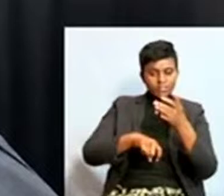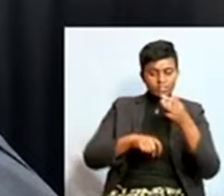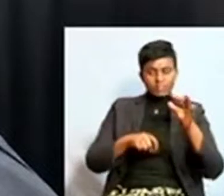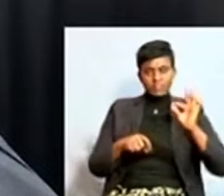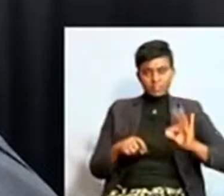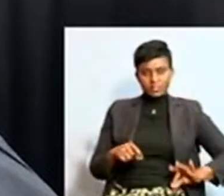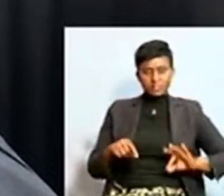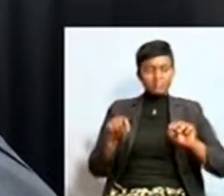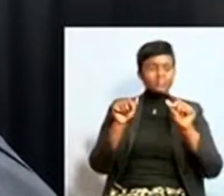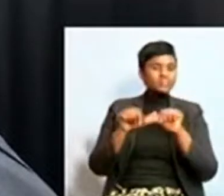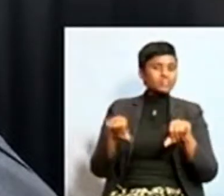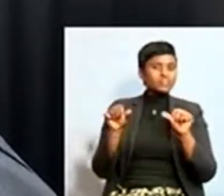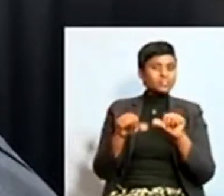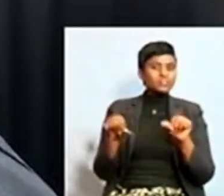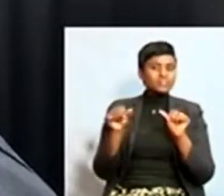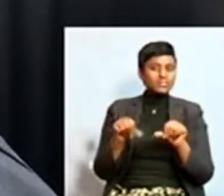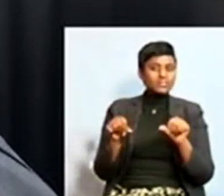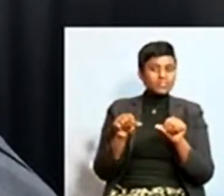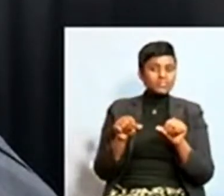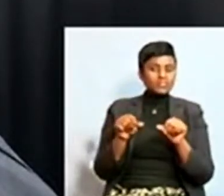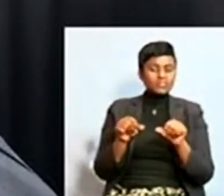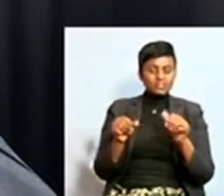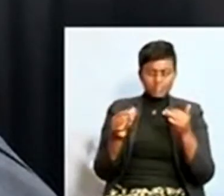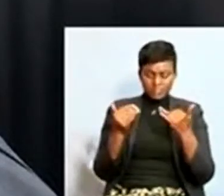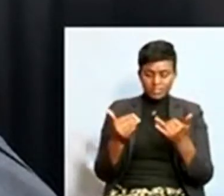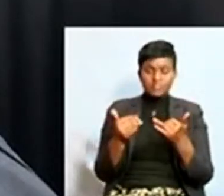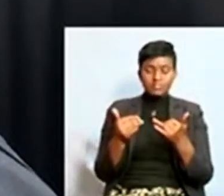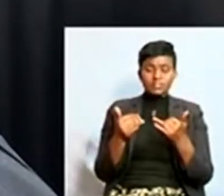cost-benefit analysis, given the current